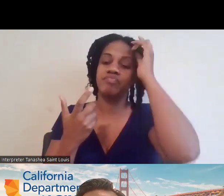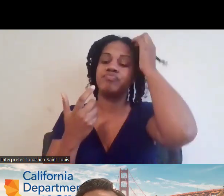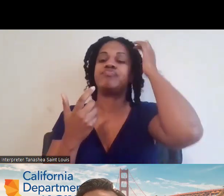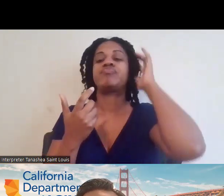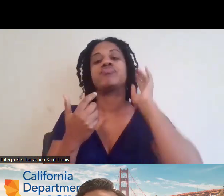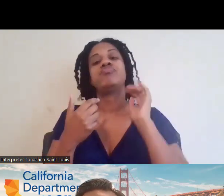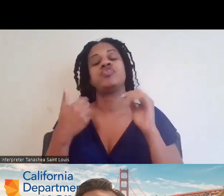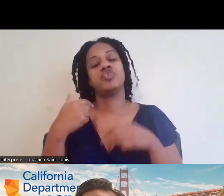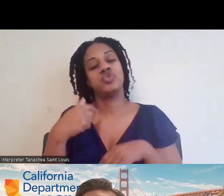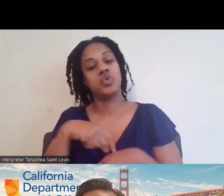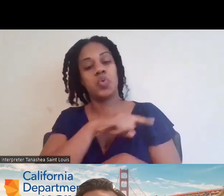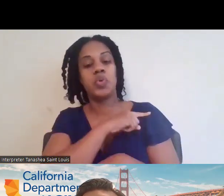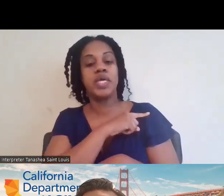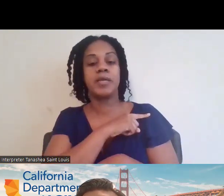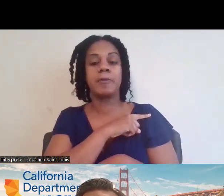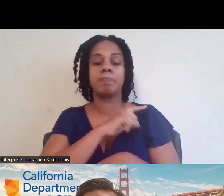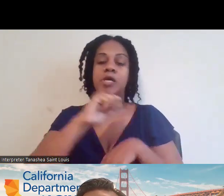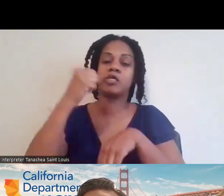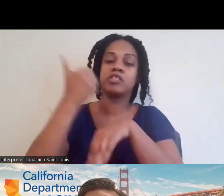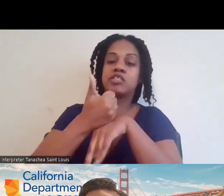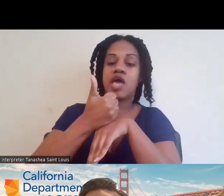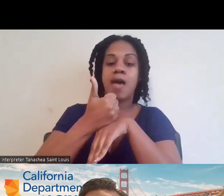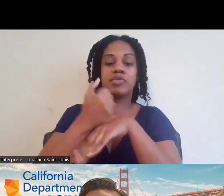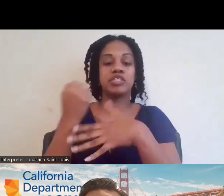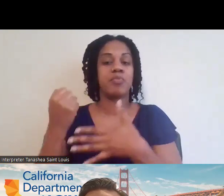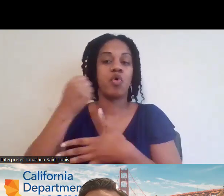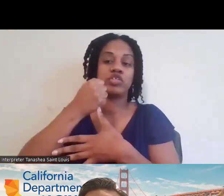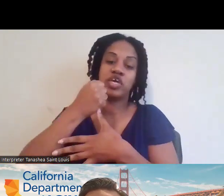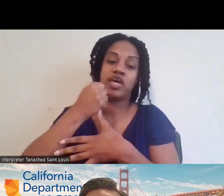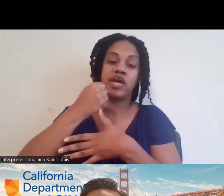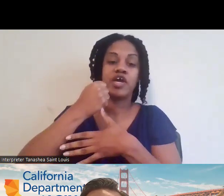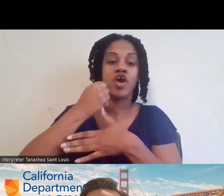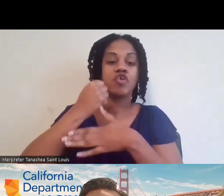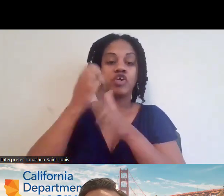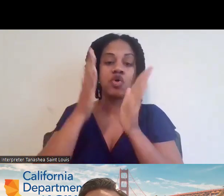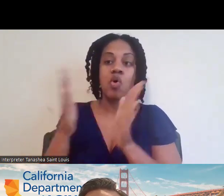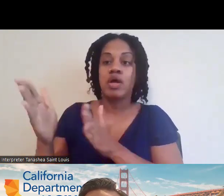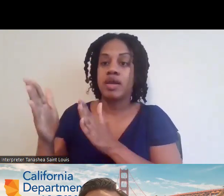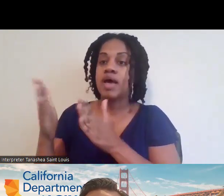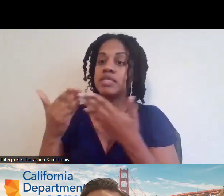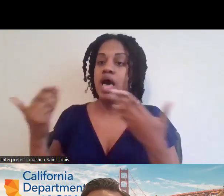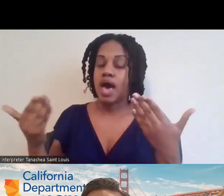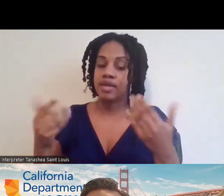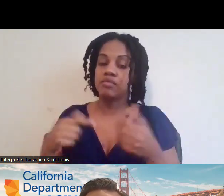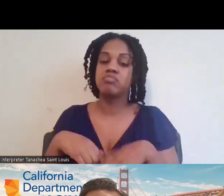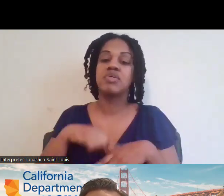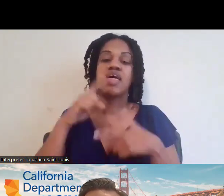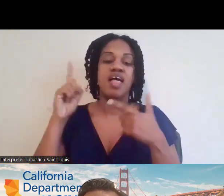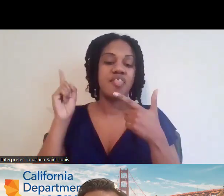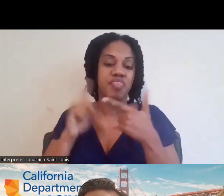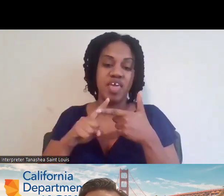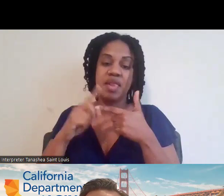Once we have really established the prioritization and sequencing of these items, we're then going to move into building